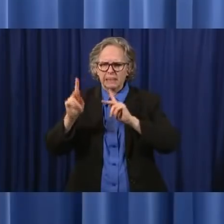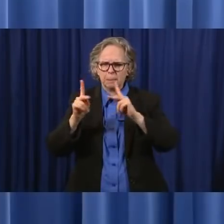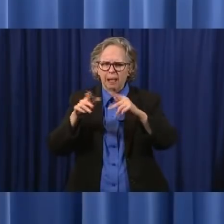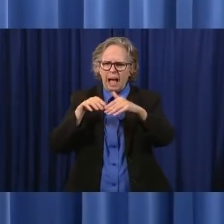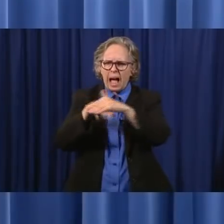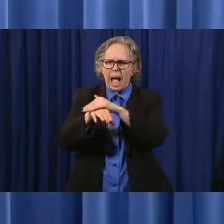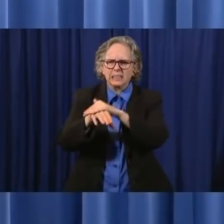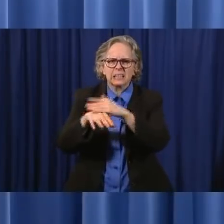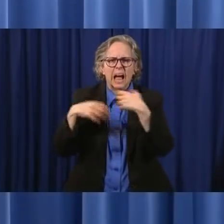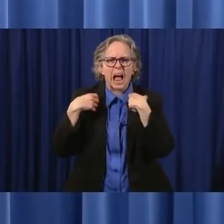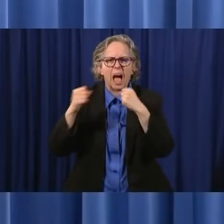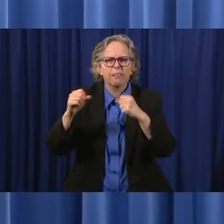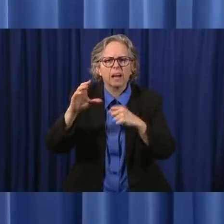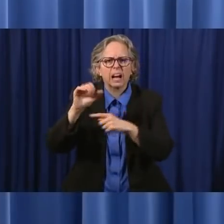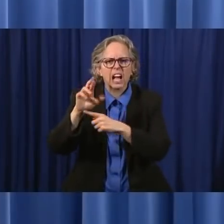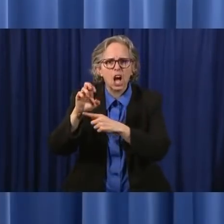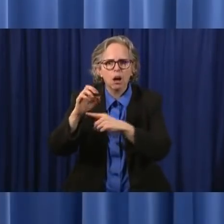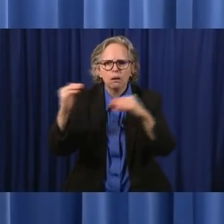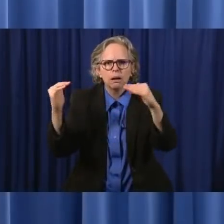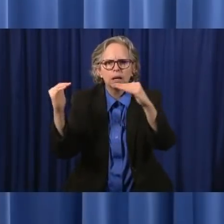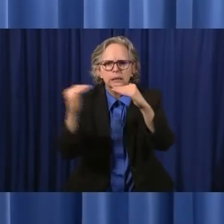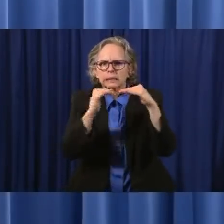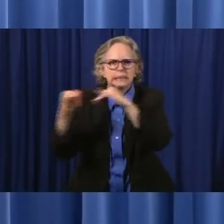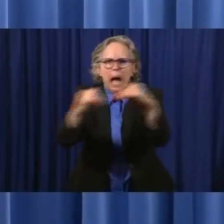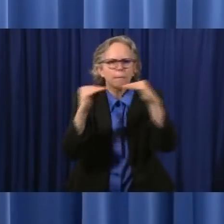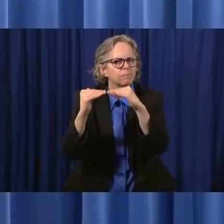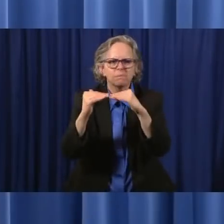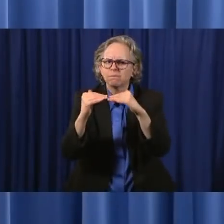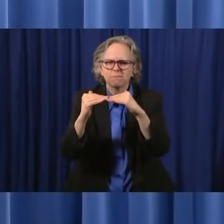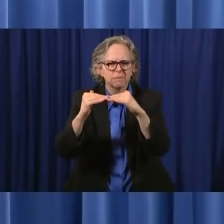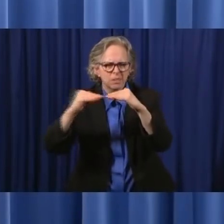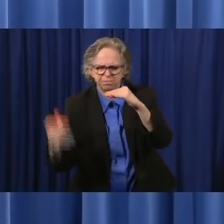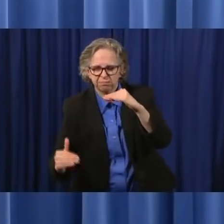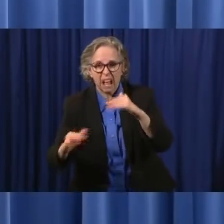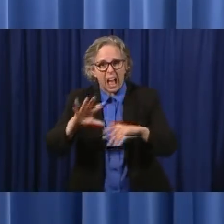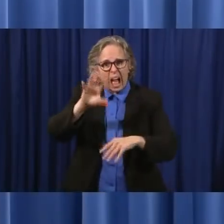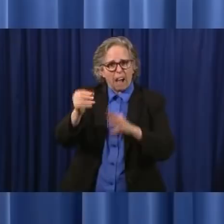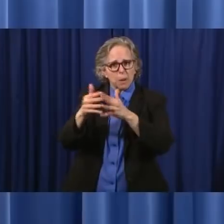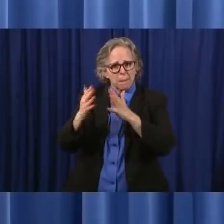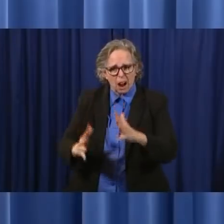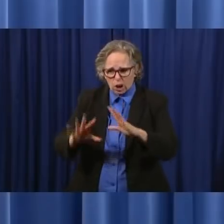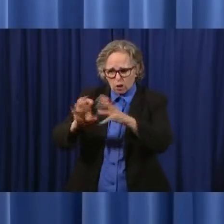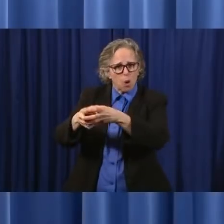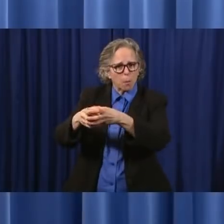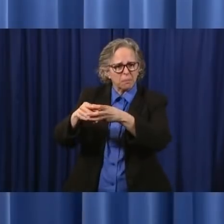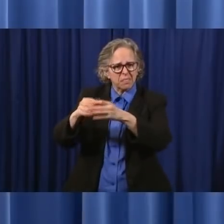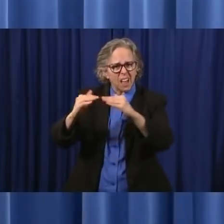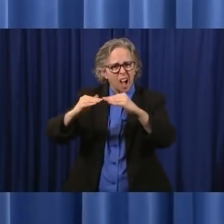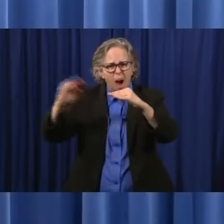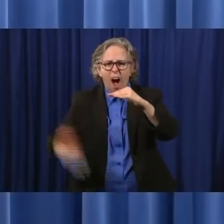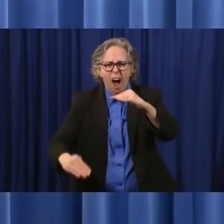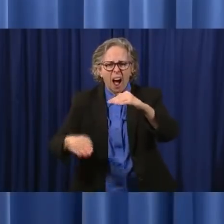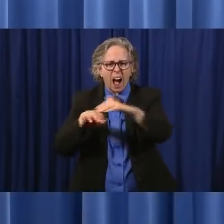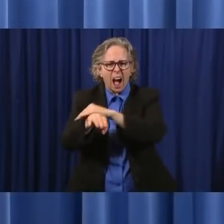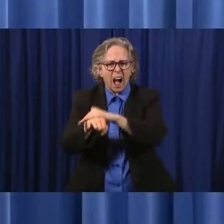community, not just in the African American community, but certainly in the African American community.